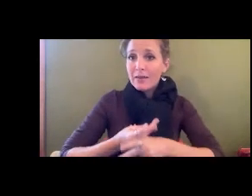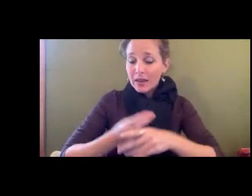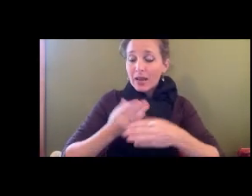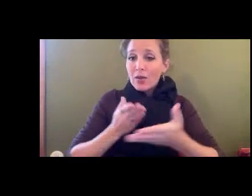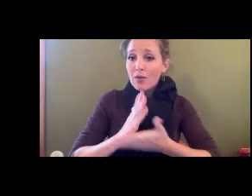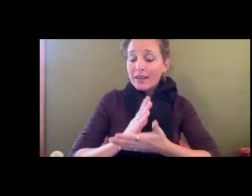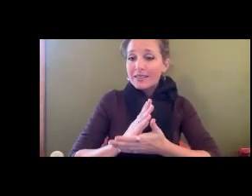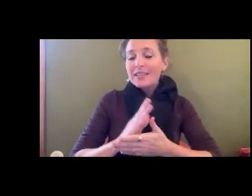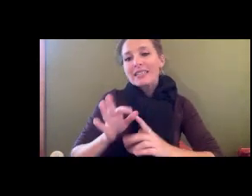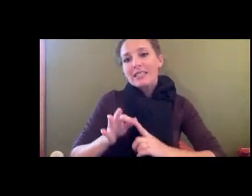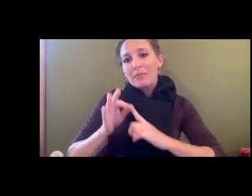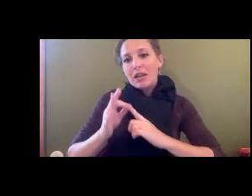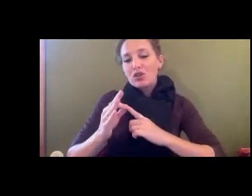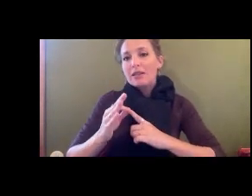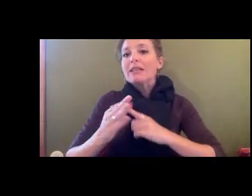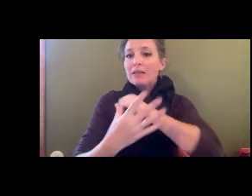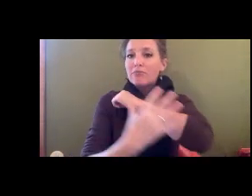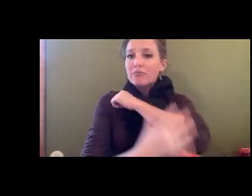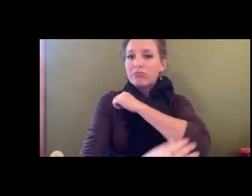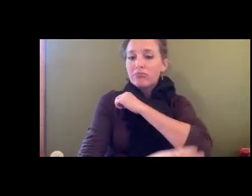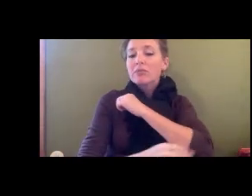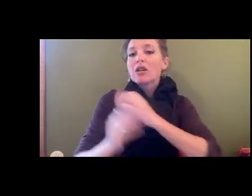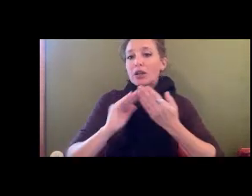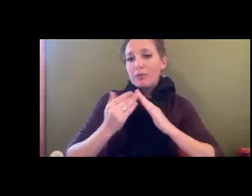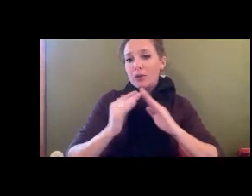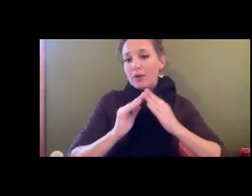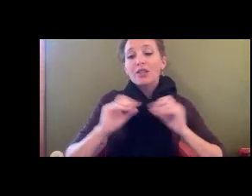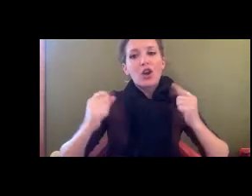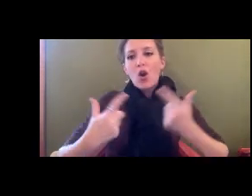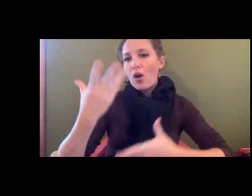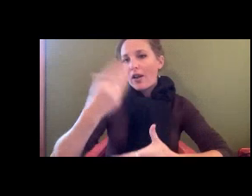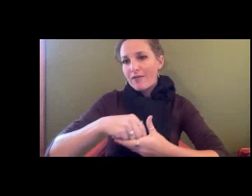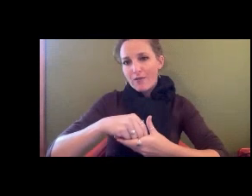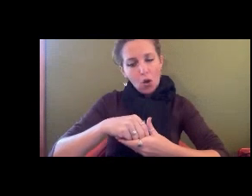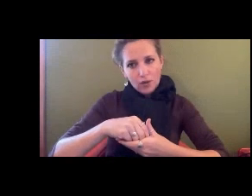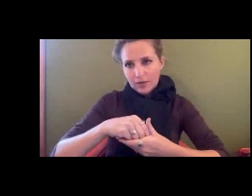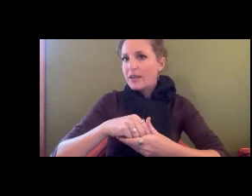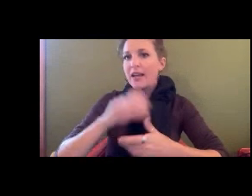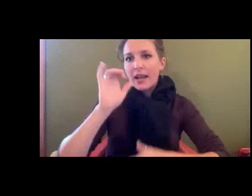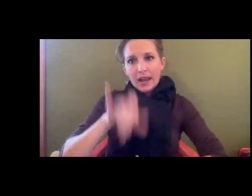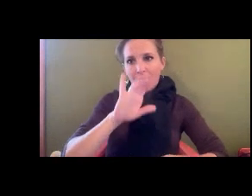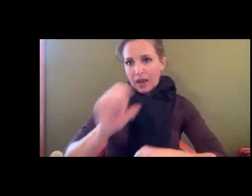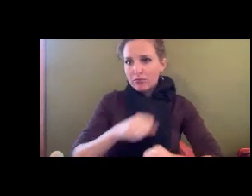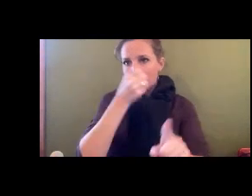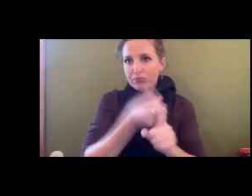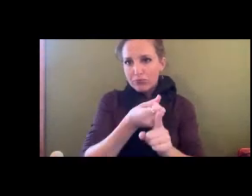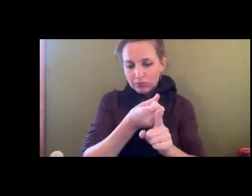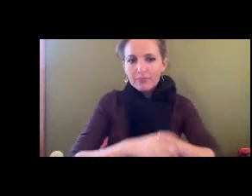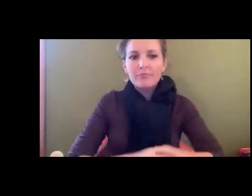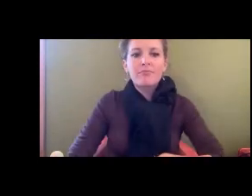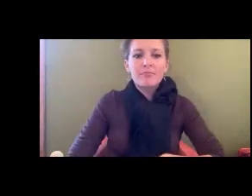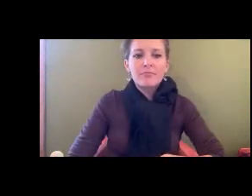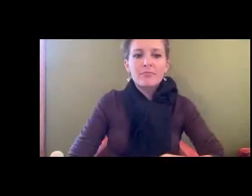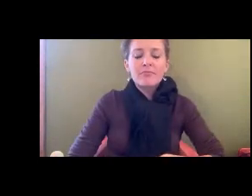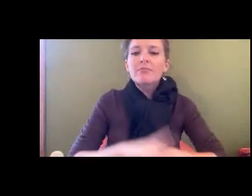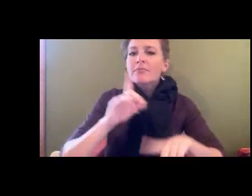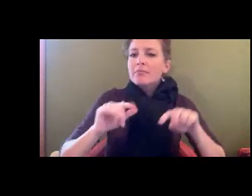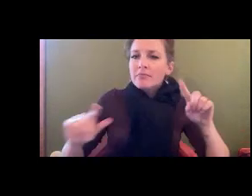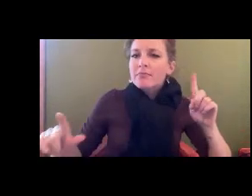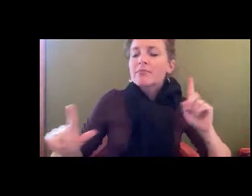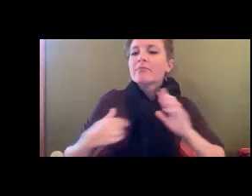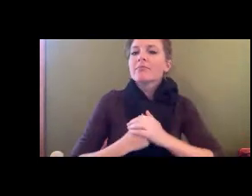all contribute to lower productivity growth. In addition, barriers to market access and trade,